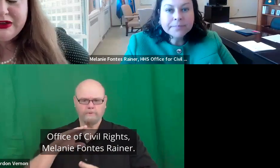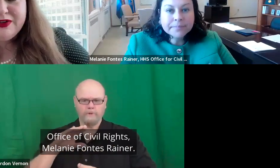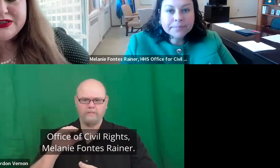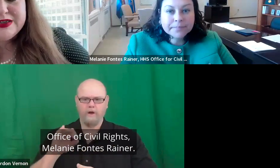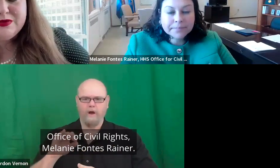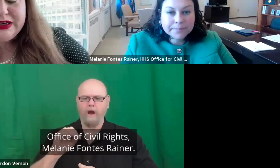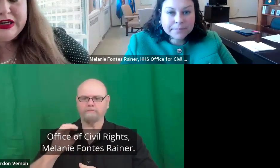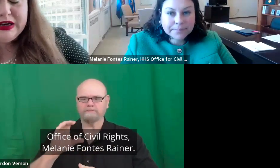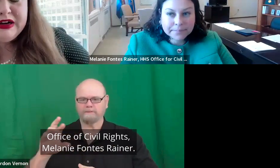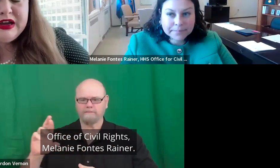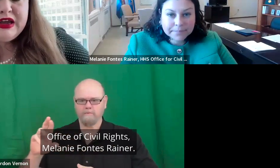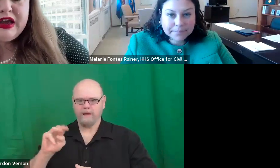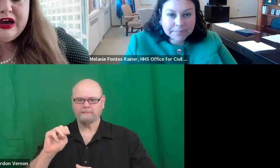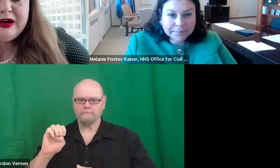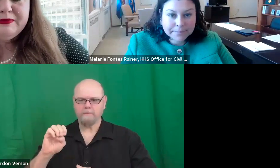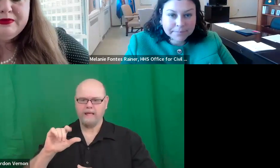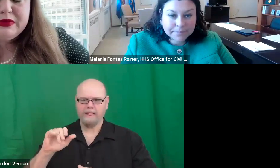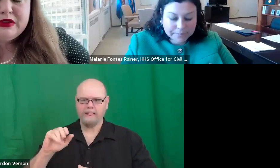Rights, Melanie Fontes Rainer.